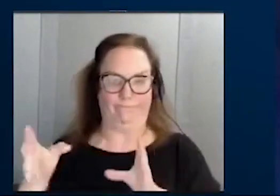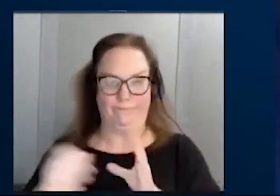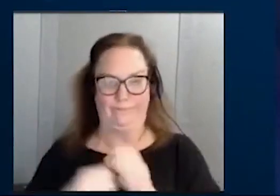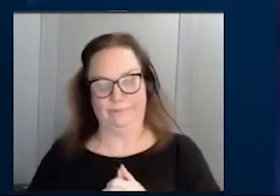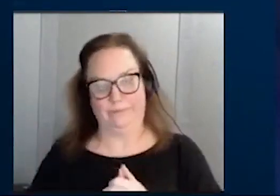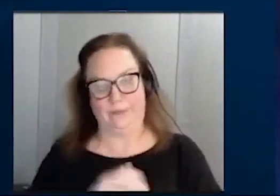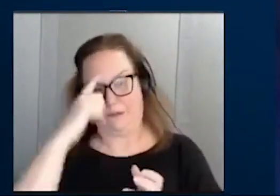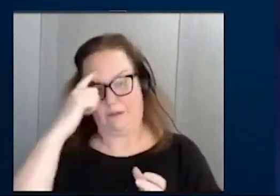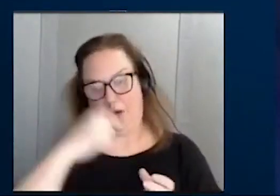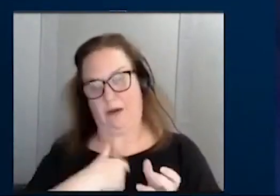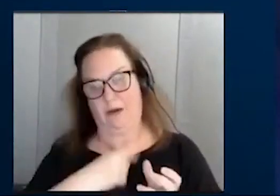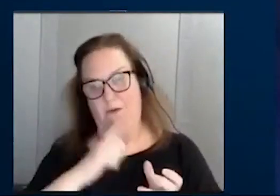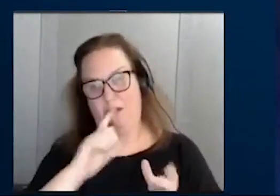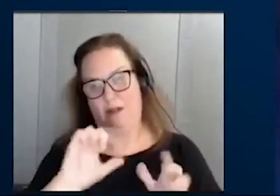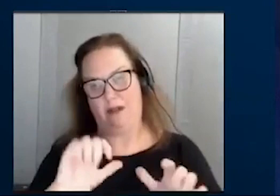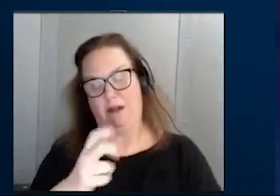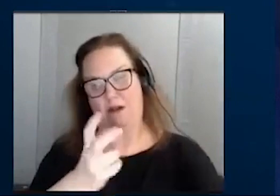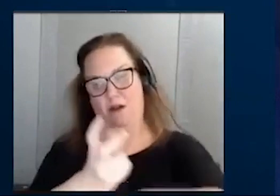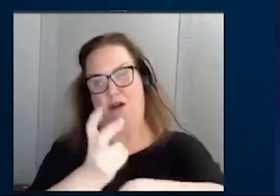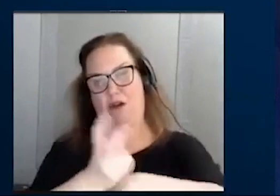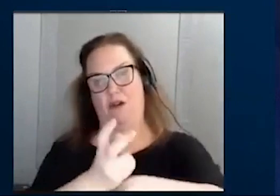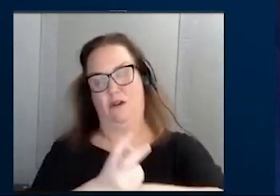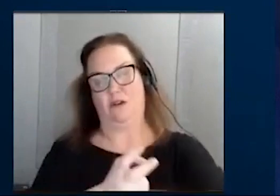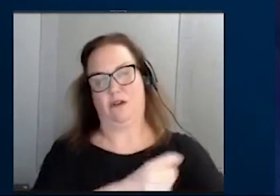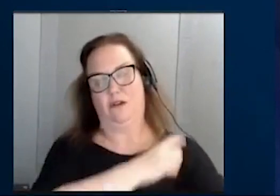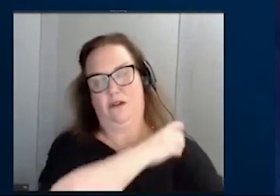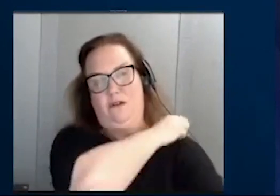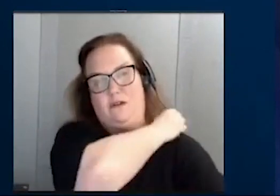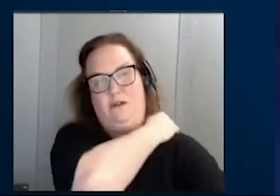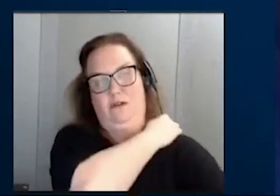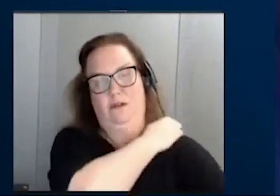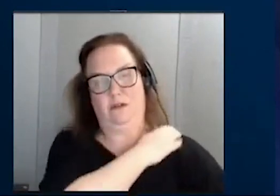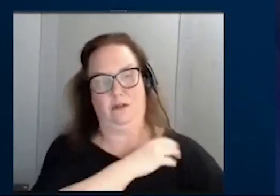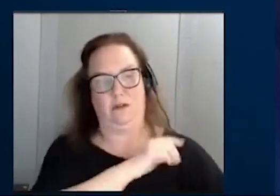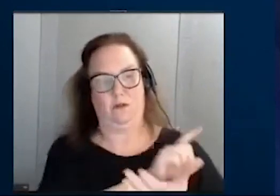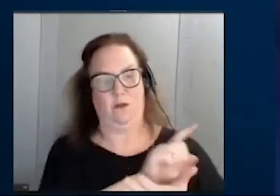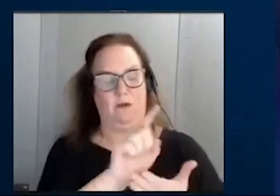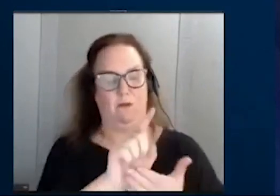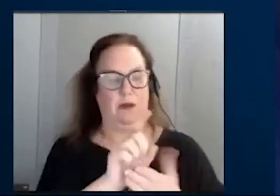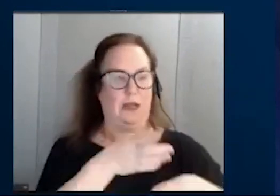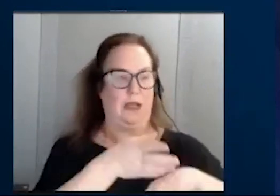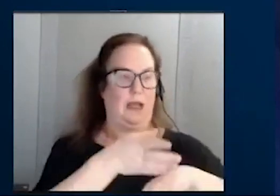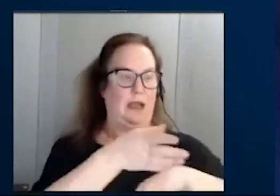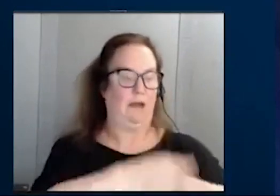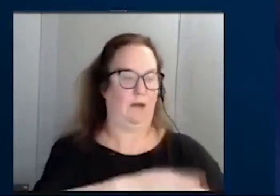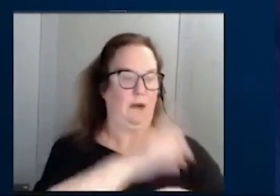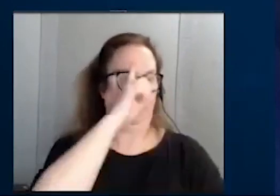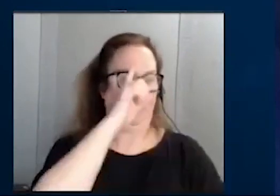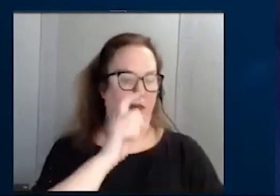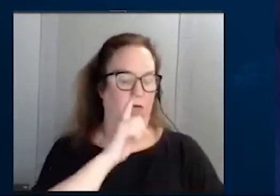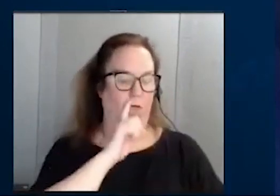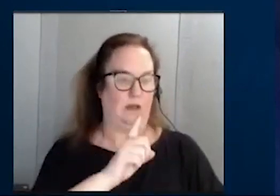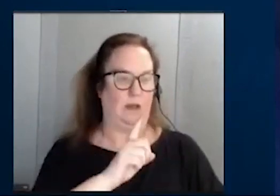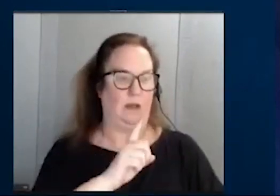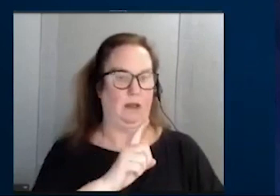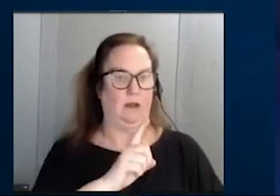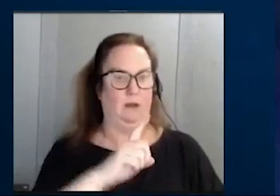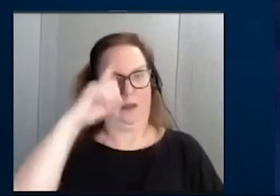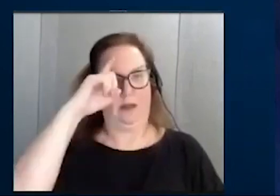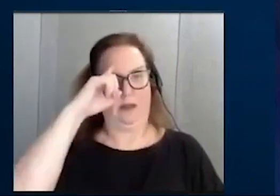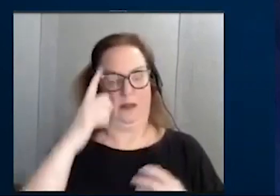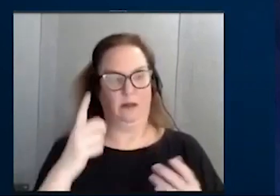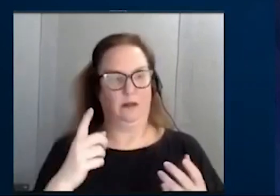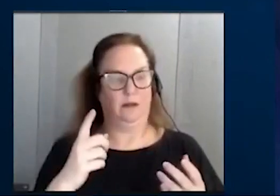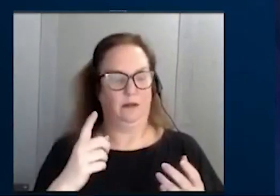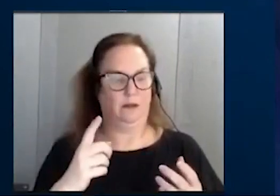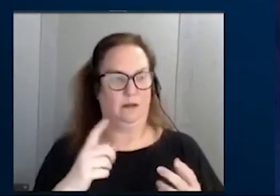For me, it was really hard, about a week after, because we really were under the impression that, there was